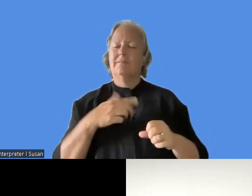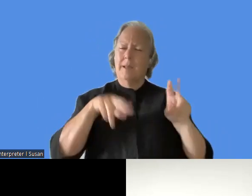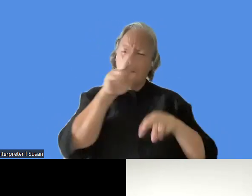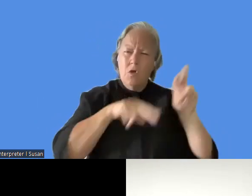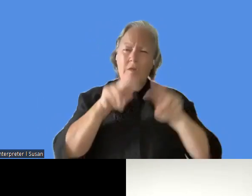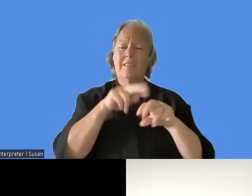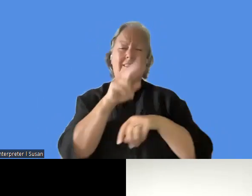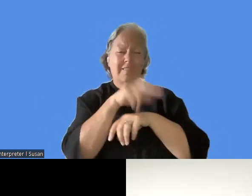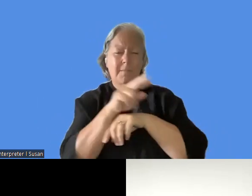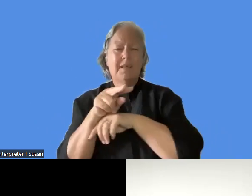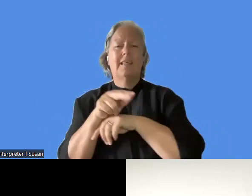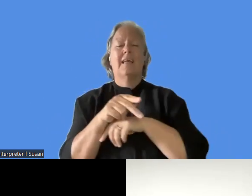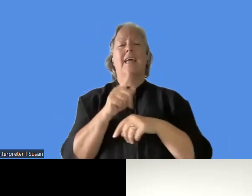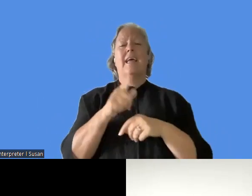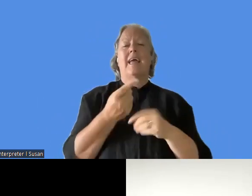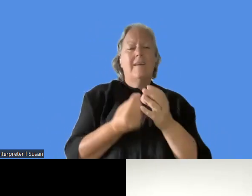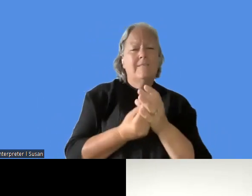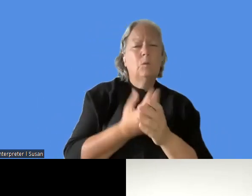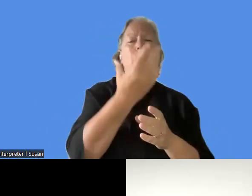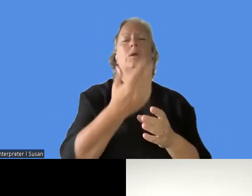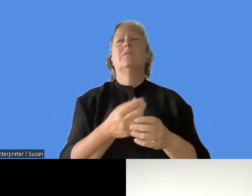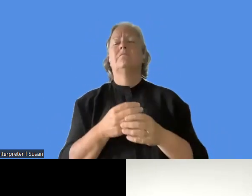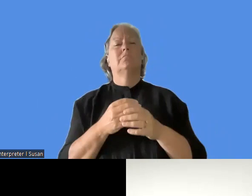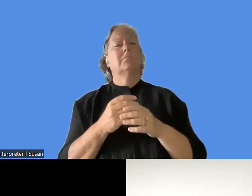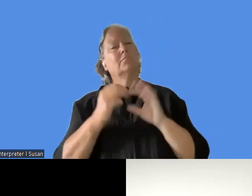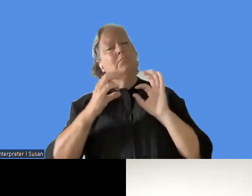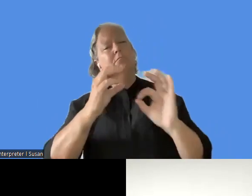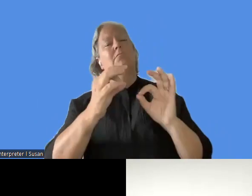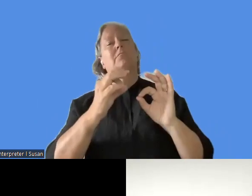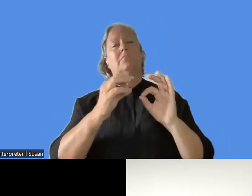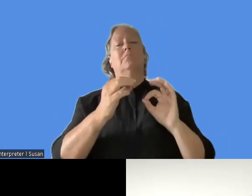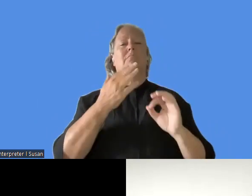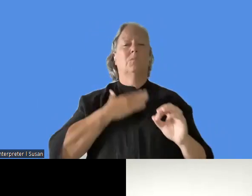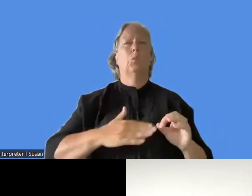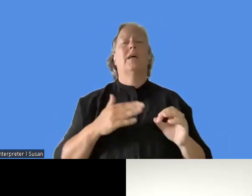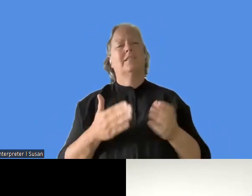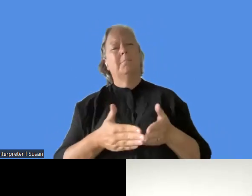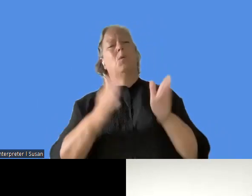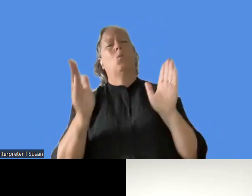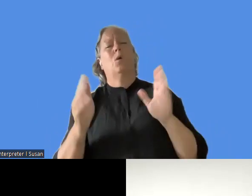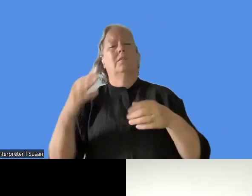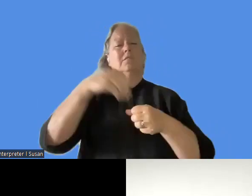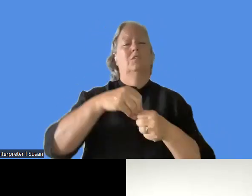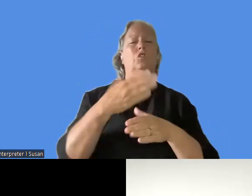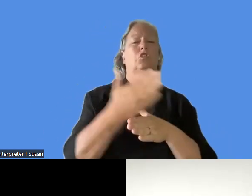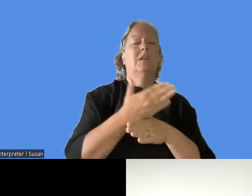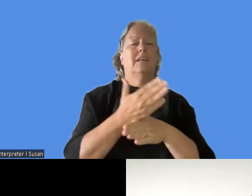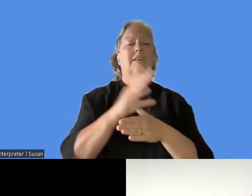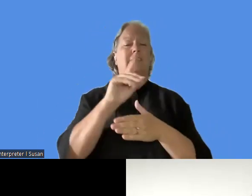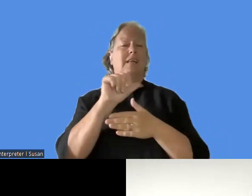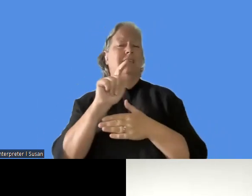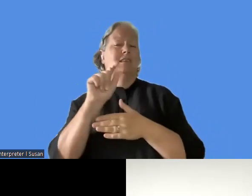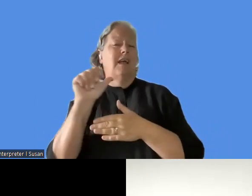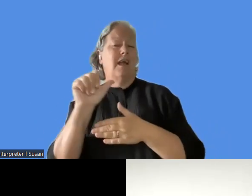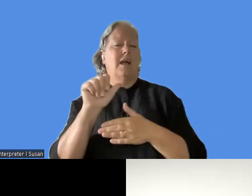assessment, evolution of common prosperity will create a greater and broader demand for exchange and sharing of data on people with disability.